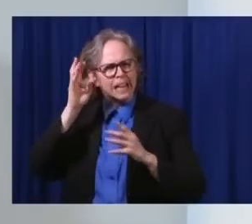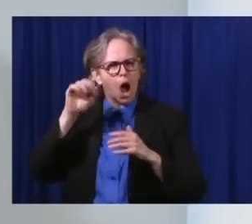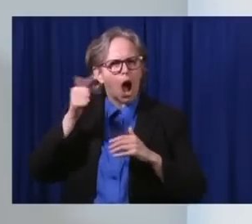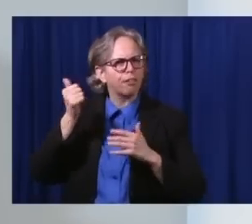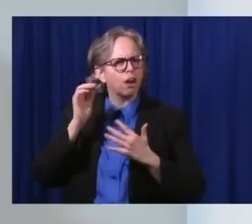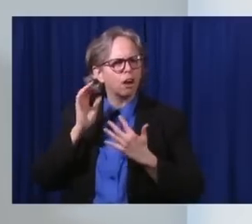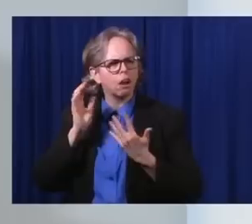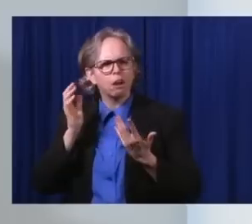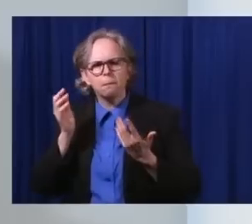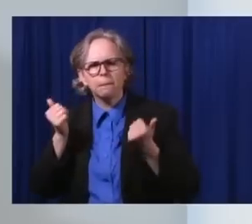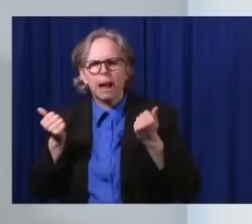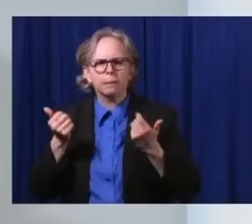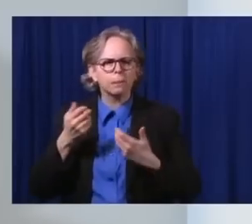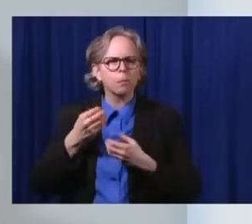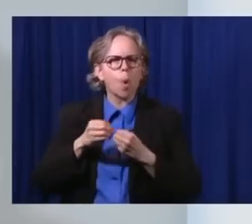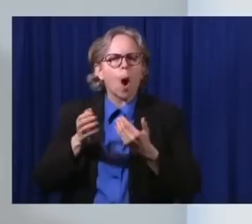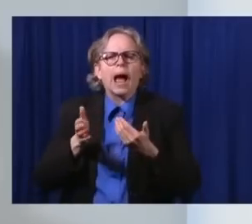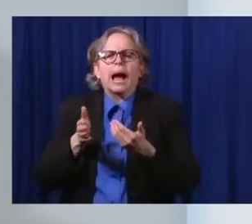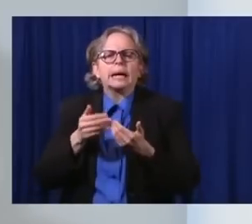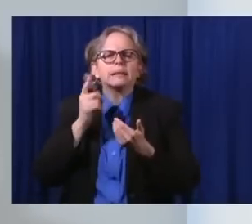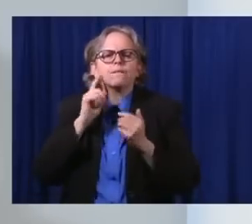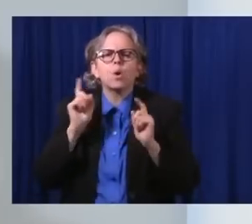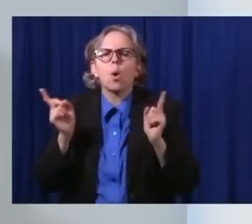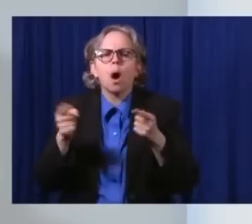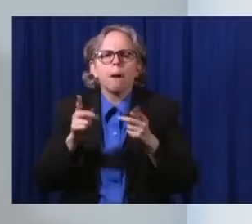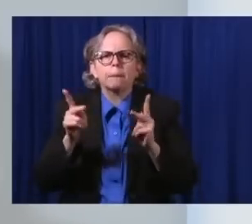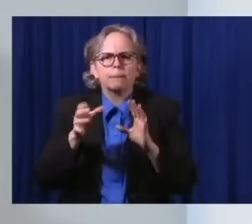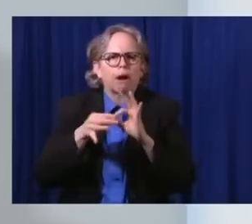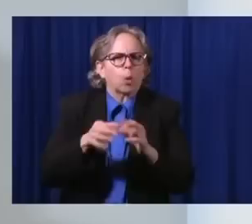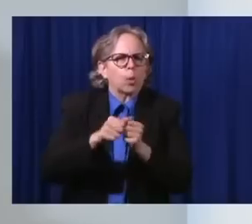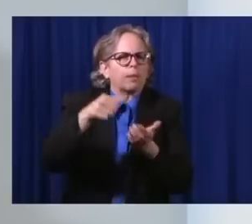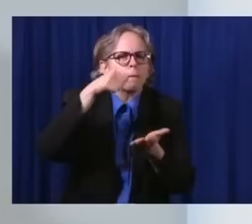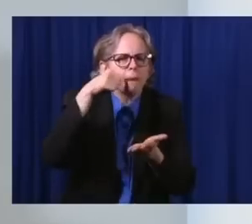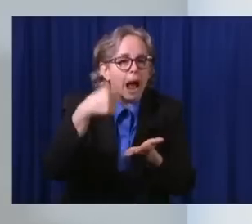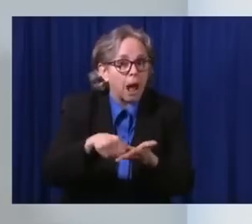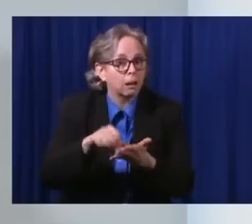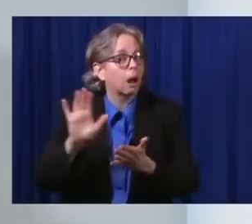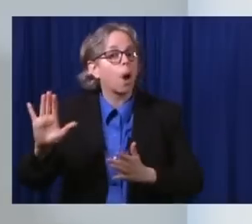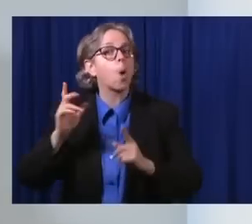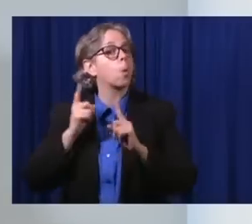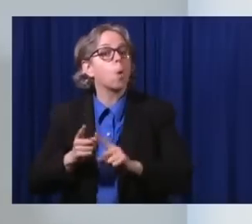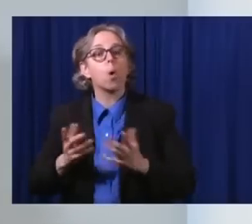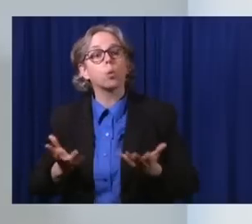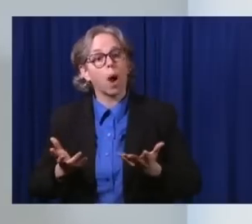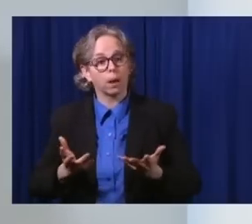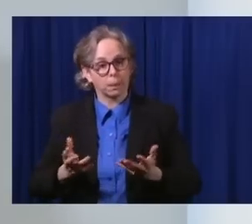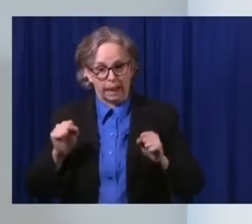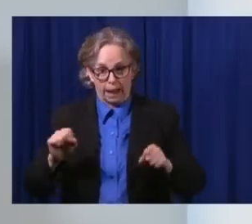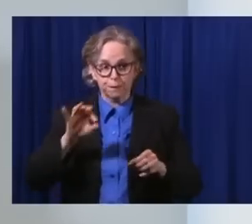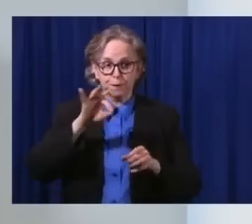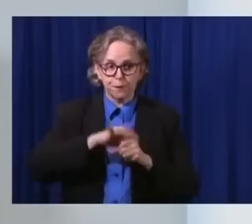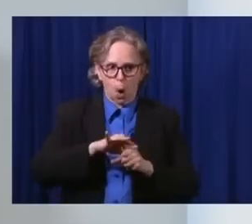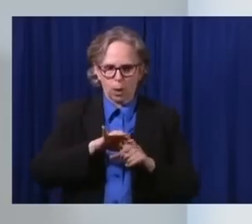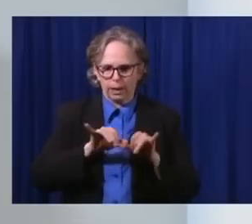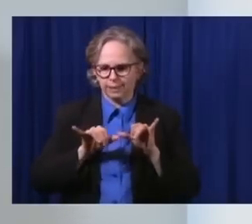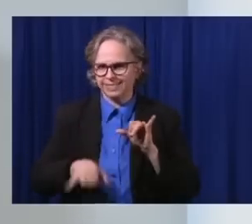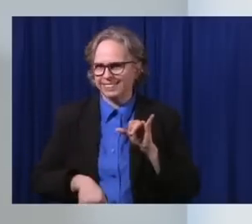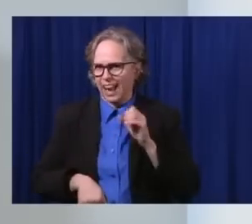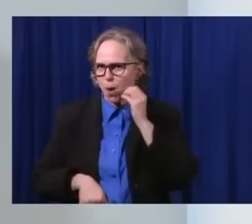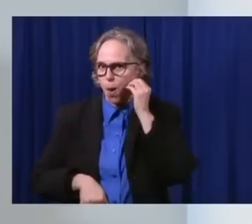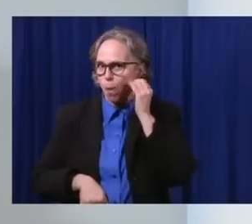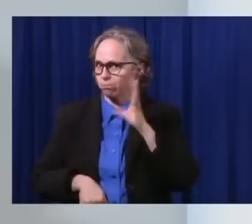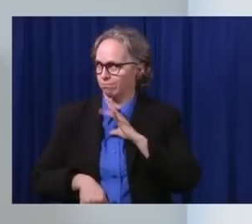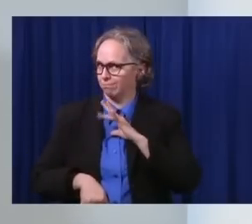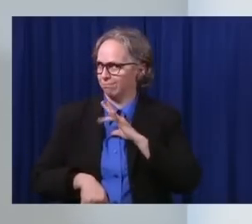reasonable. And so nobody will have to go out. But it's important that we all know what the rules are way in advance. So if there are going to be